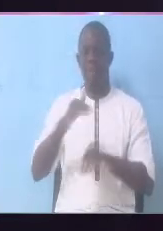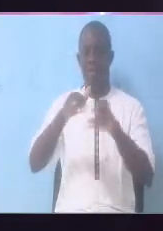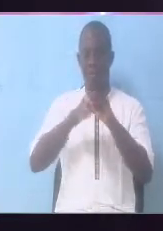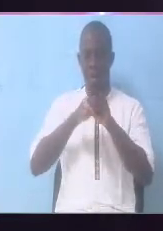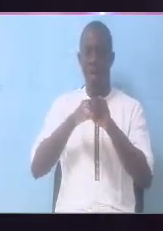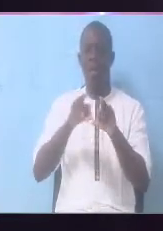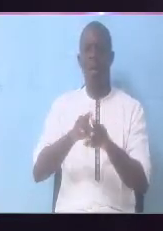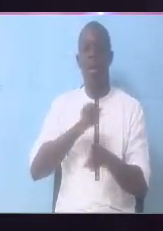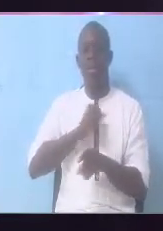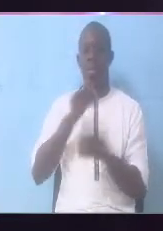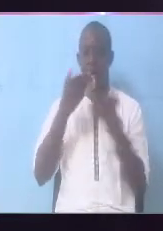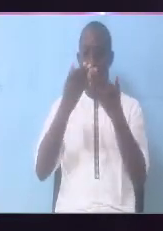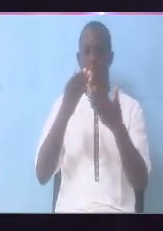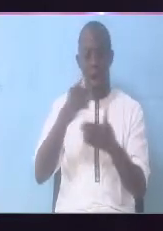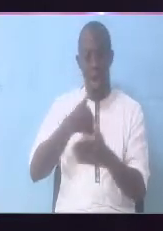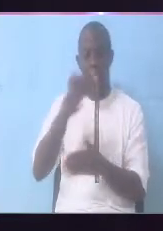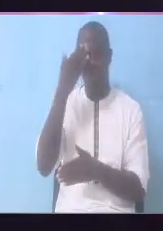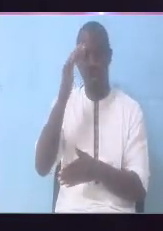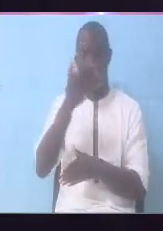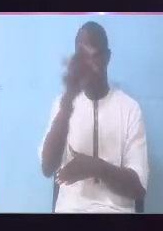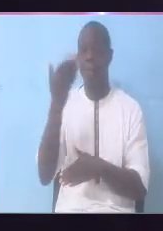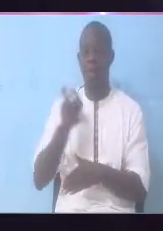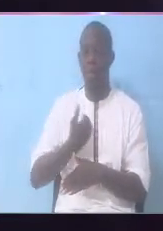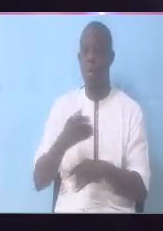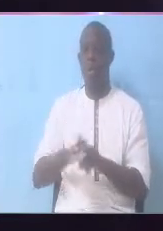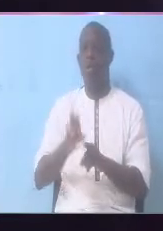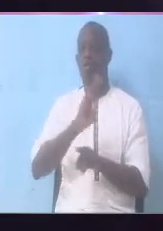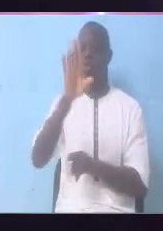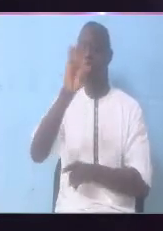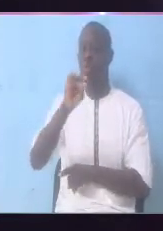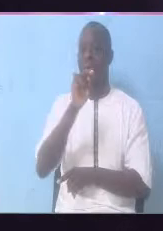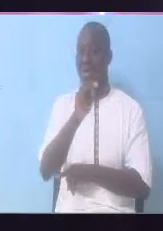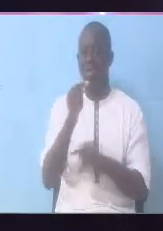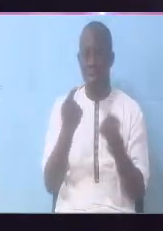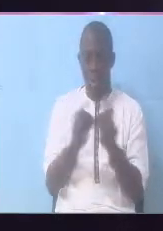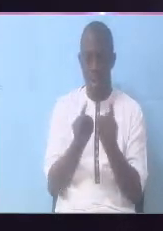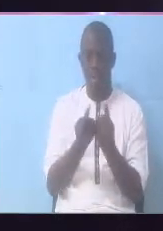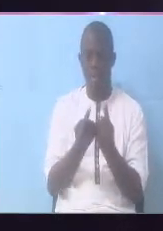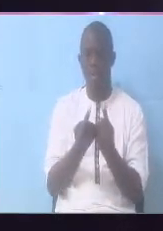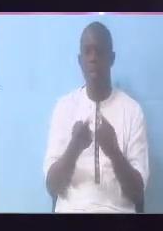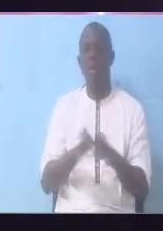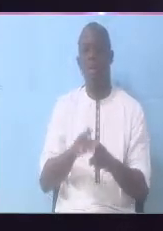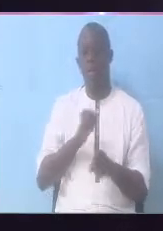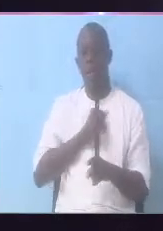And I took the paper from them. So that happened between me and the marabouts.